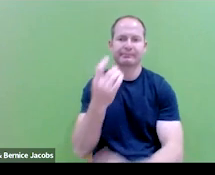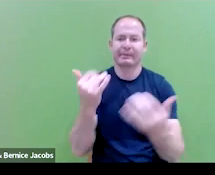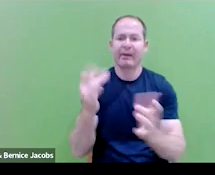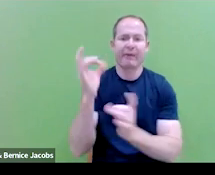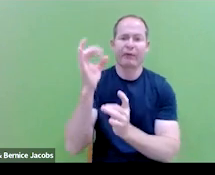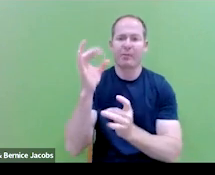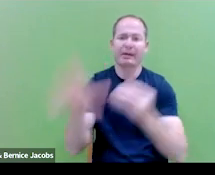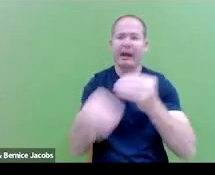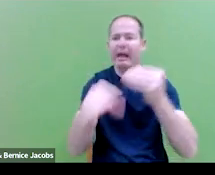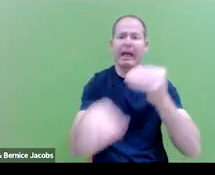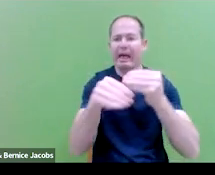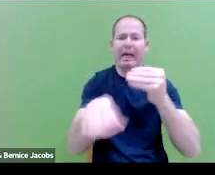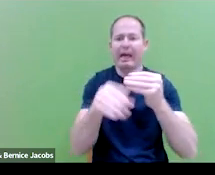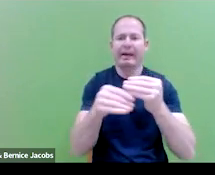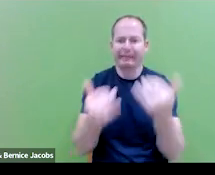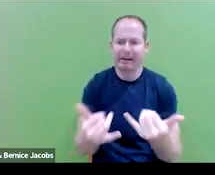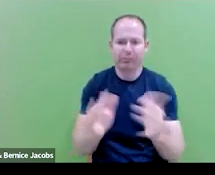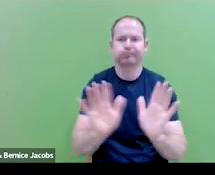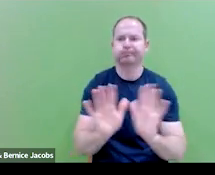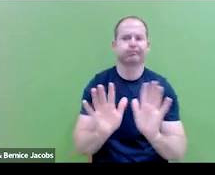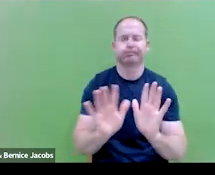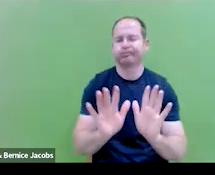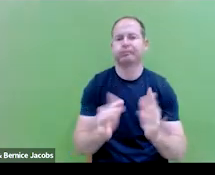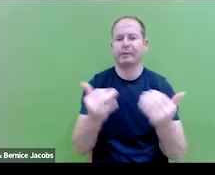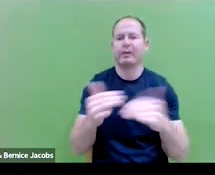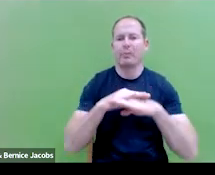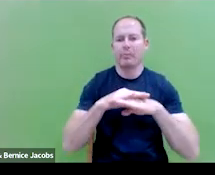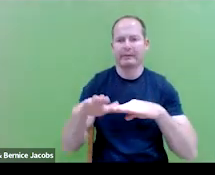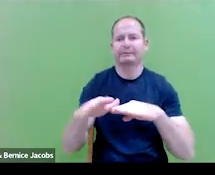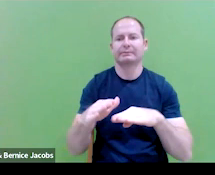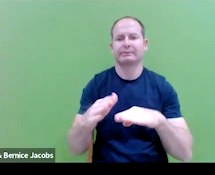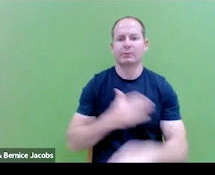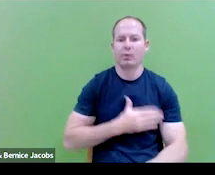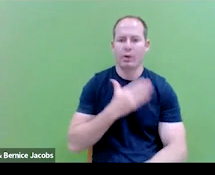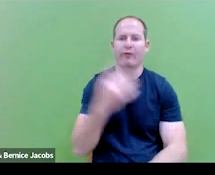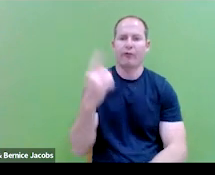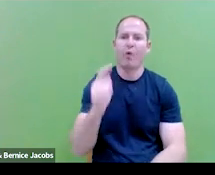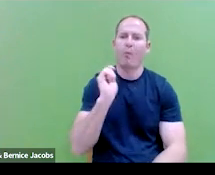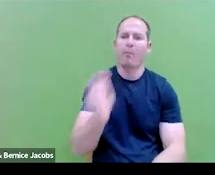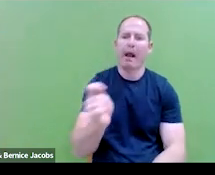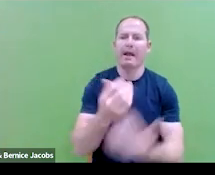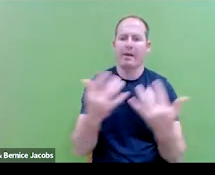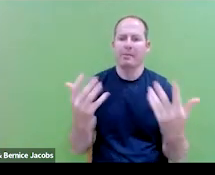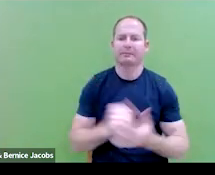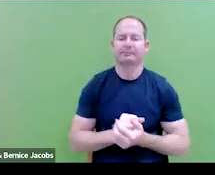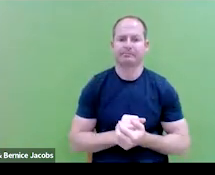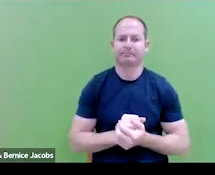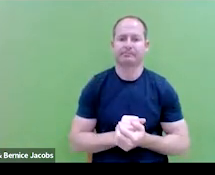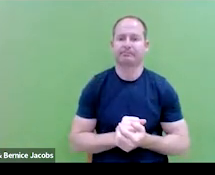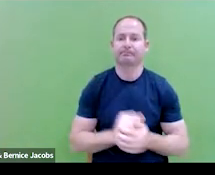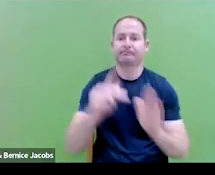of information at this point. So this is a good example of some of the application of the principles. The principles are